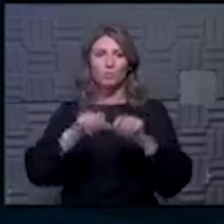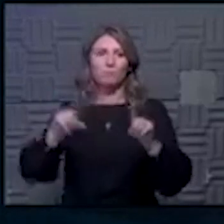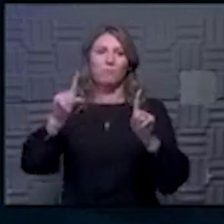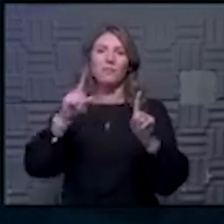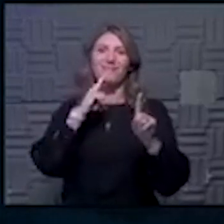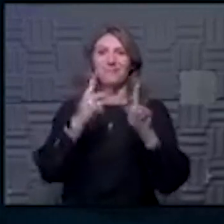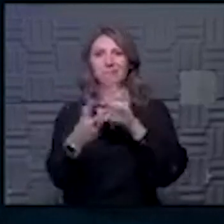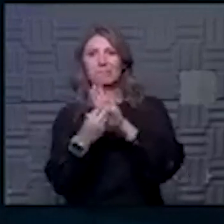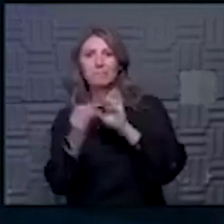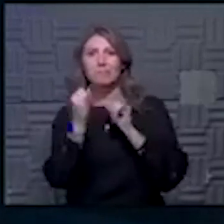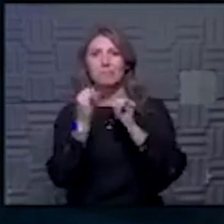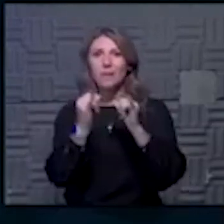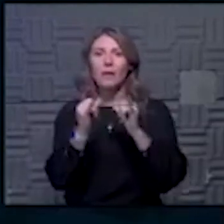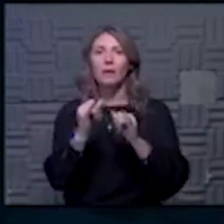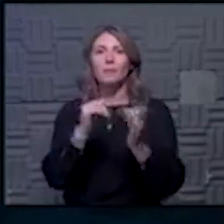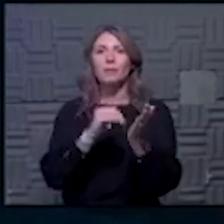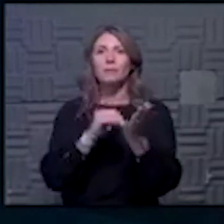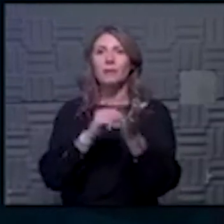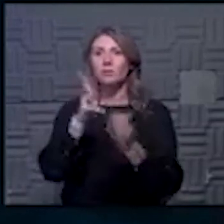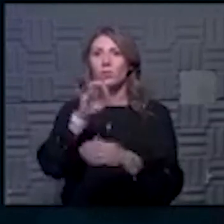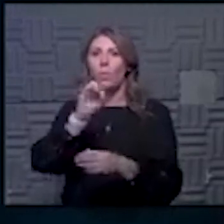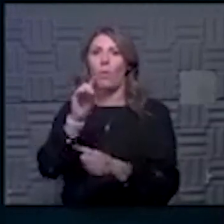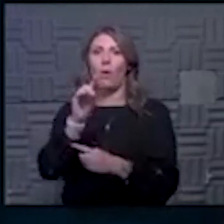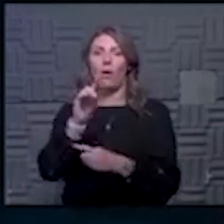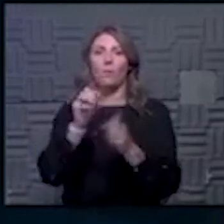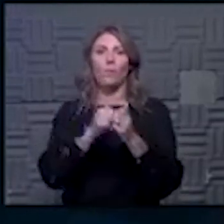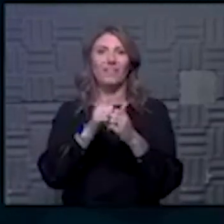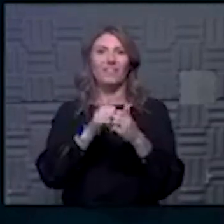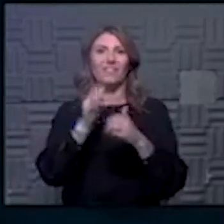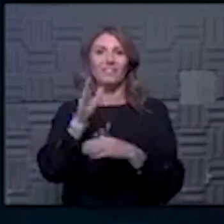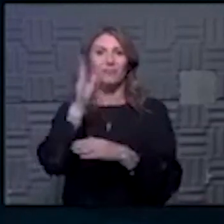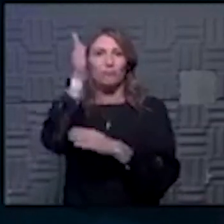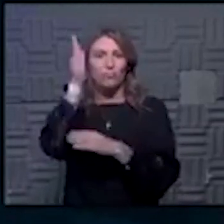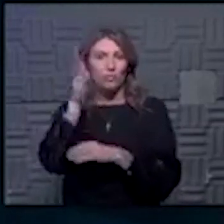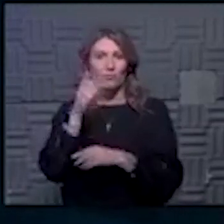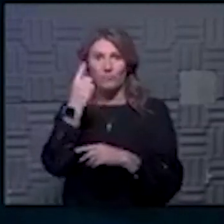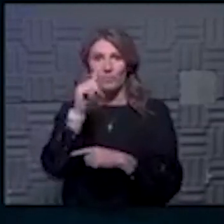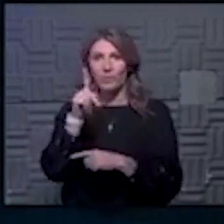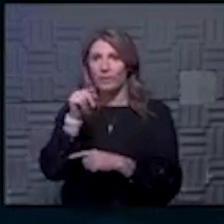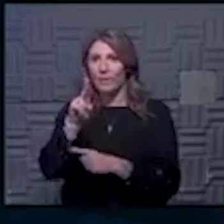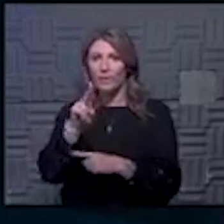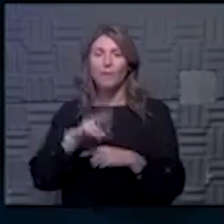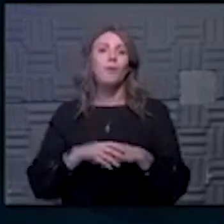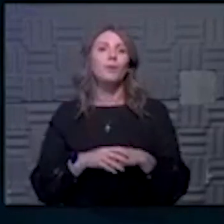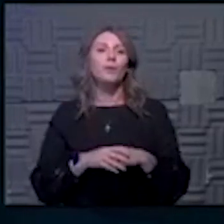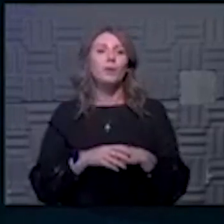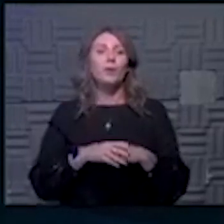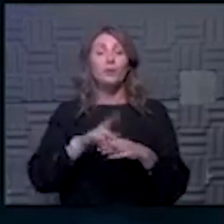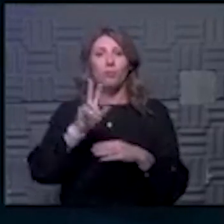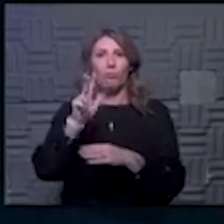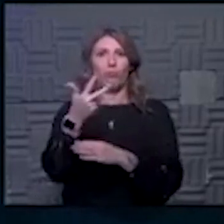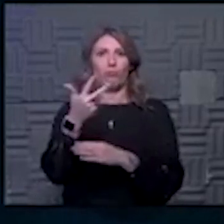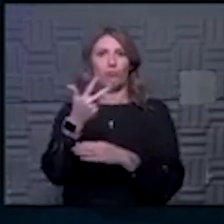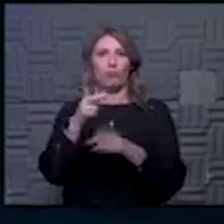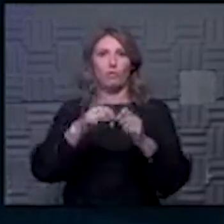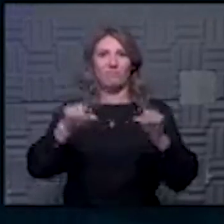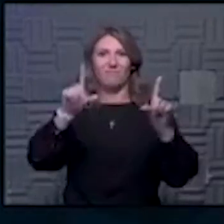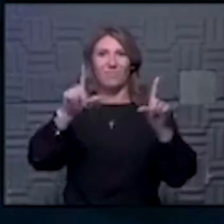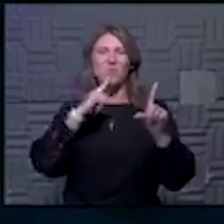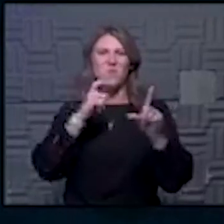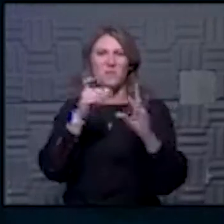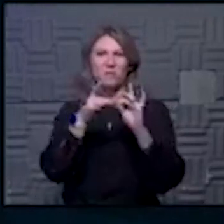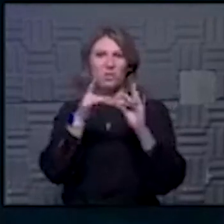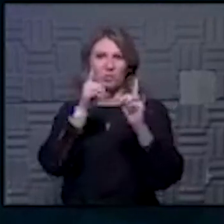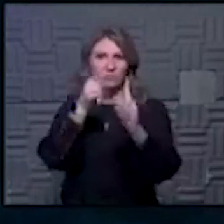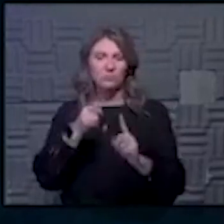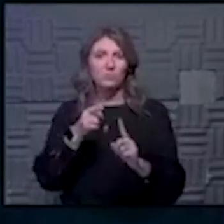what Dr. Wild had done in the presentation for KU. And the third slide, I'm just going to hit a couple high points.